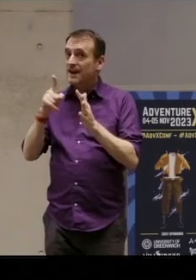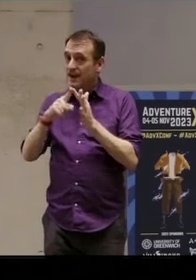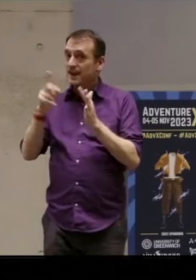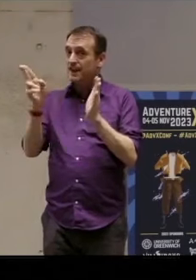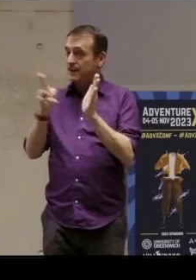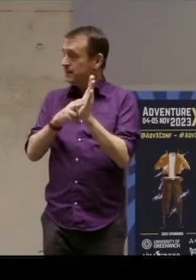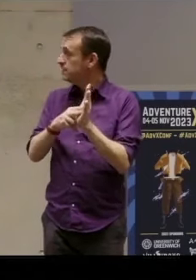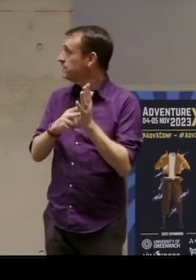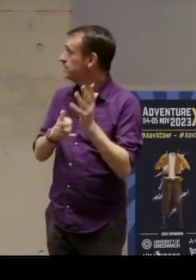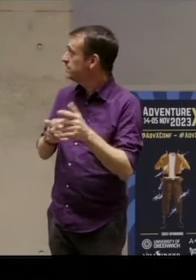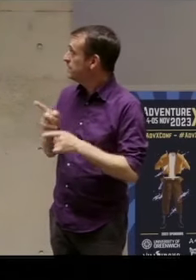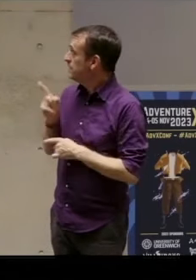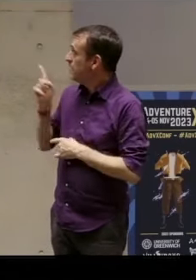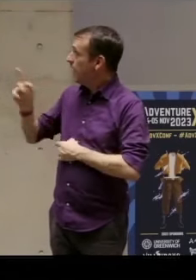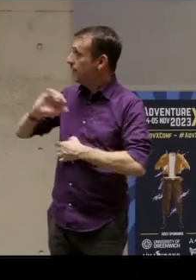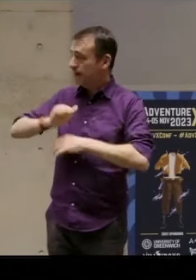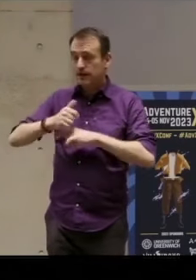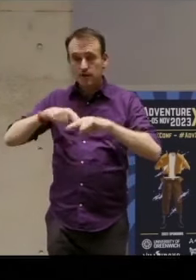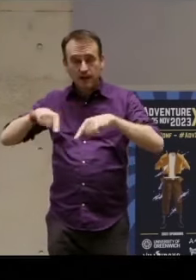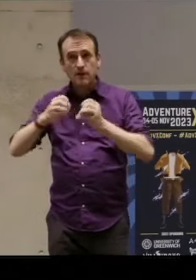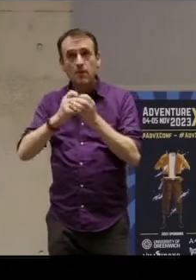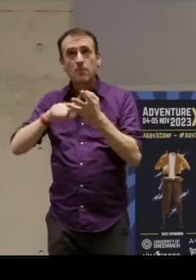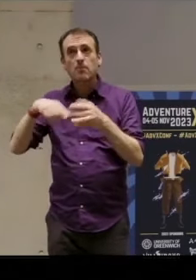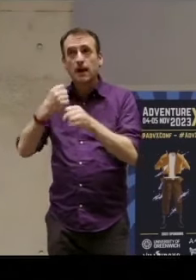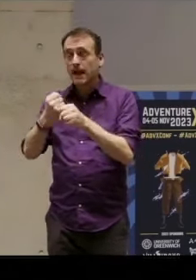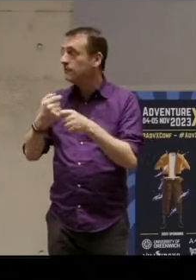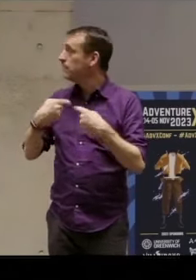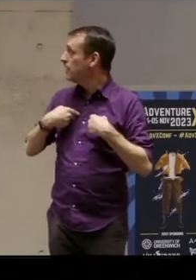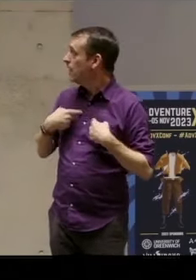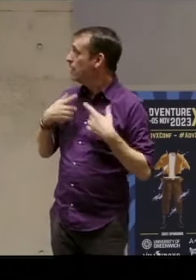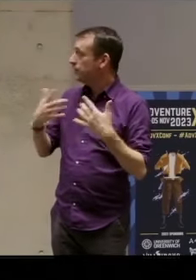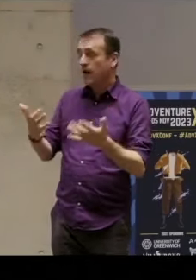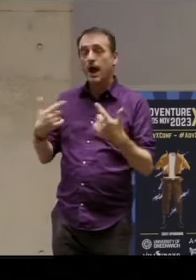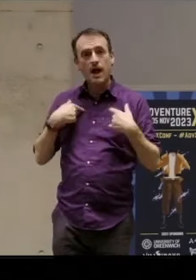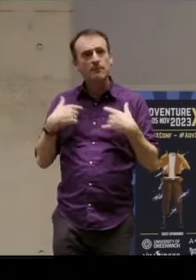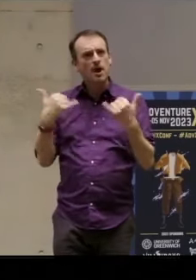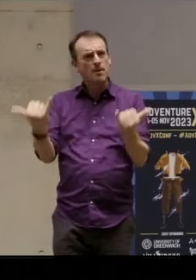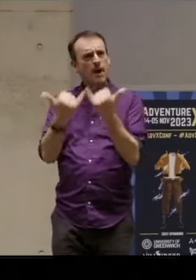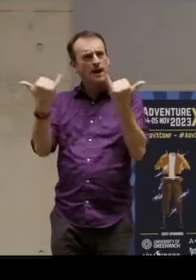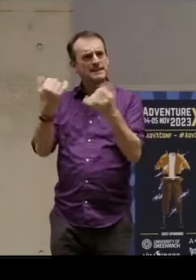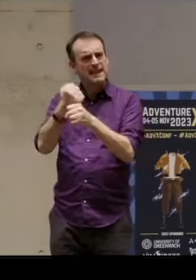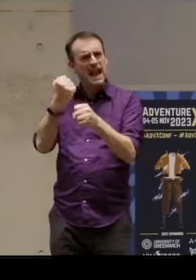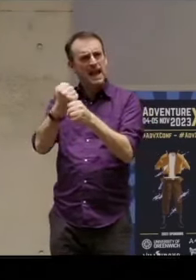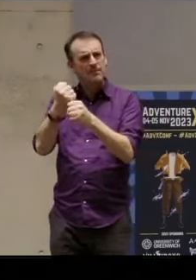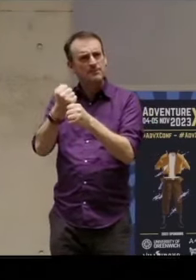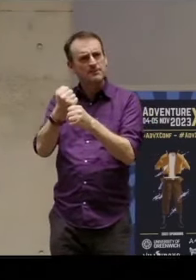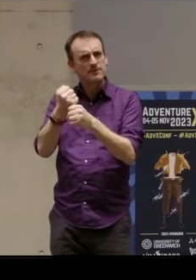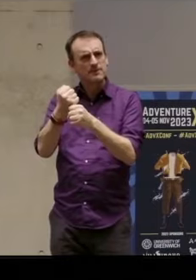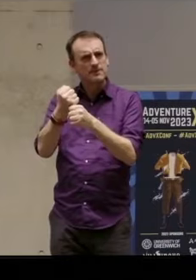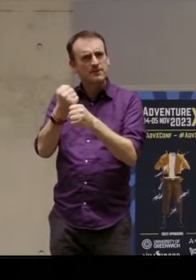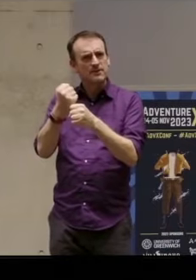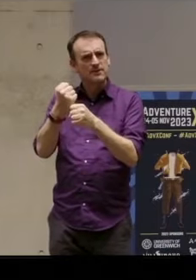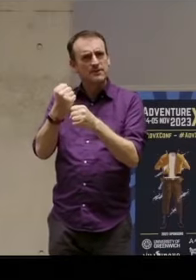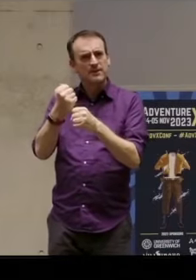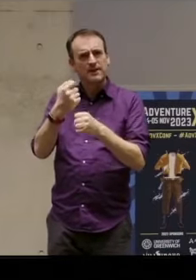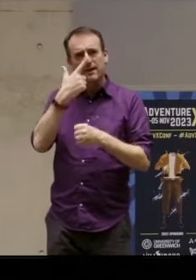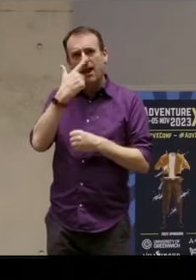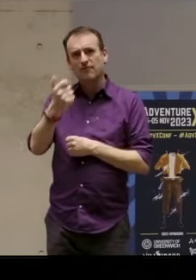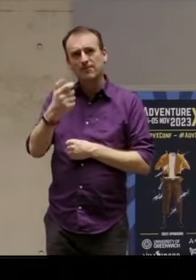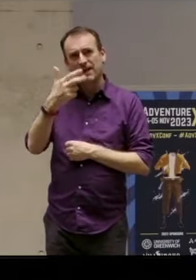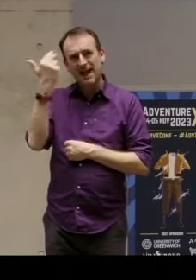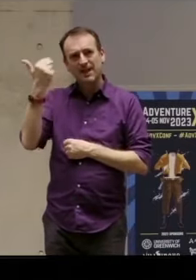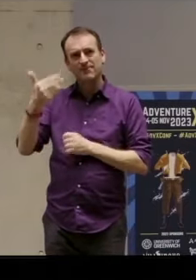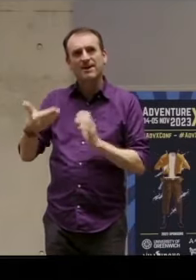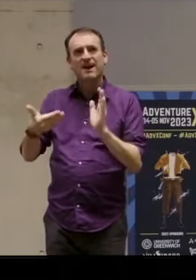to Google up my name, please add Cultic Games to the end, because otherwise the result you would get is, can